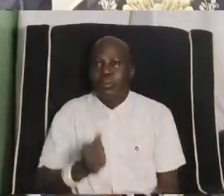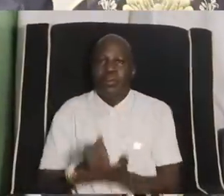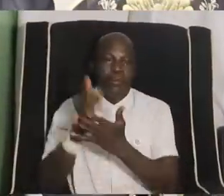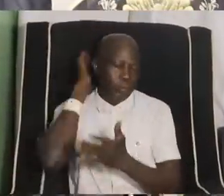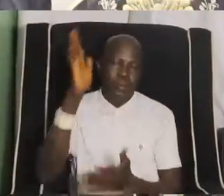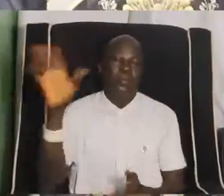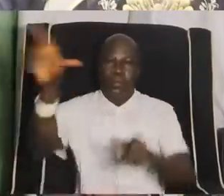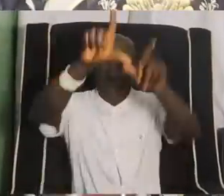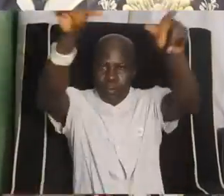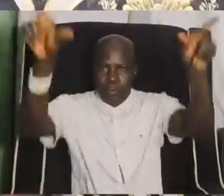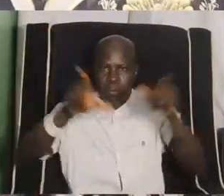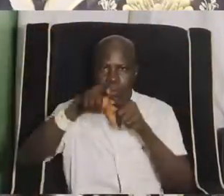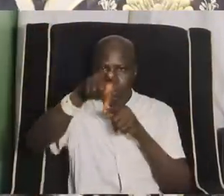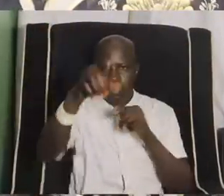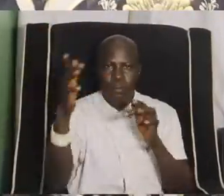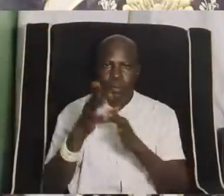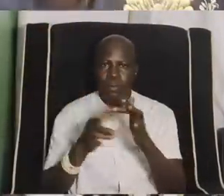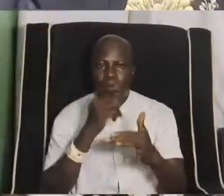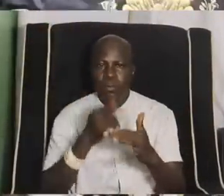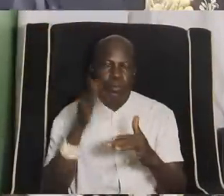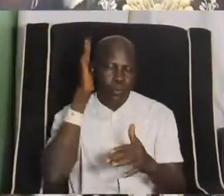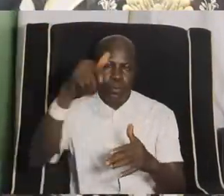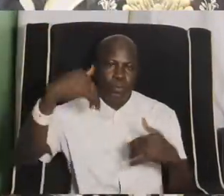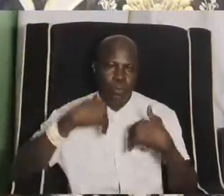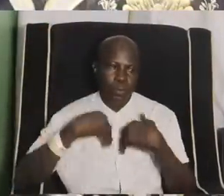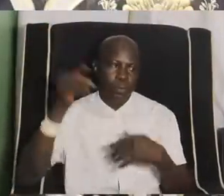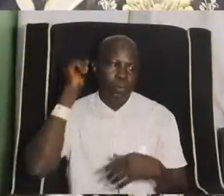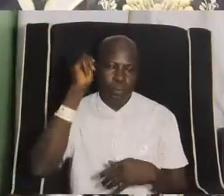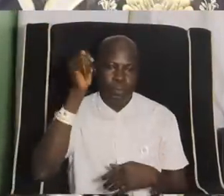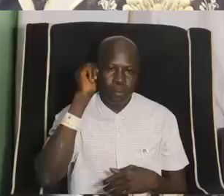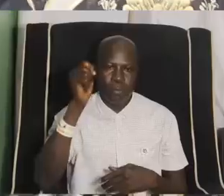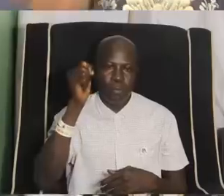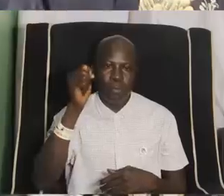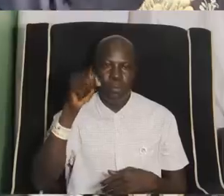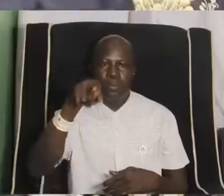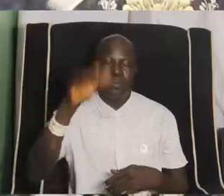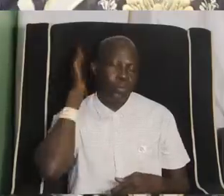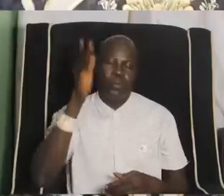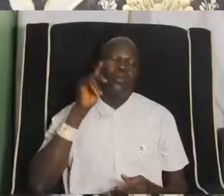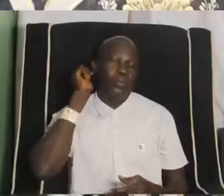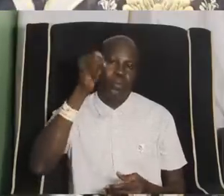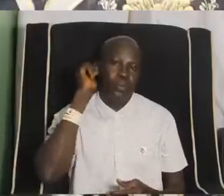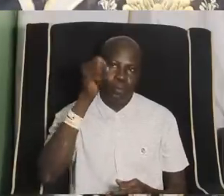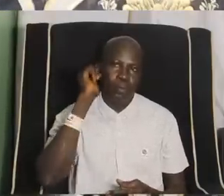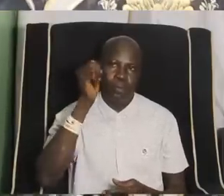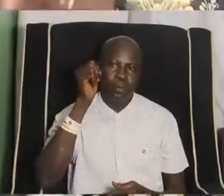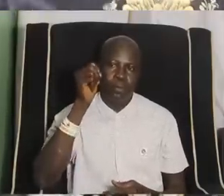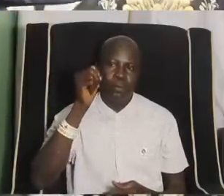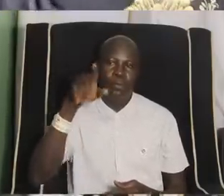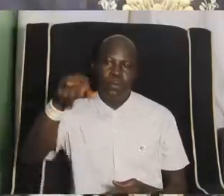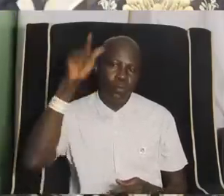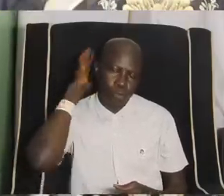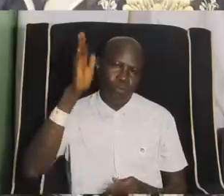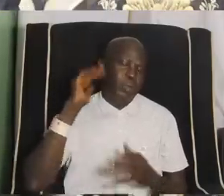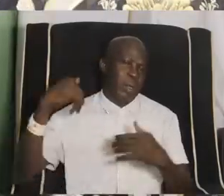sawari e loruko jesu wa ni testimony you have testimony wa ni eri you have testimony o ma ni